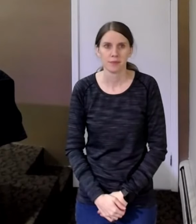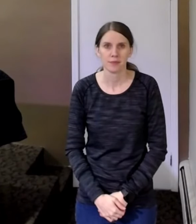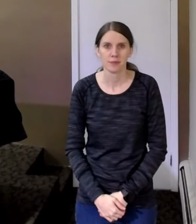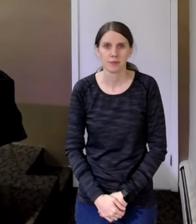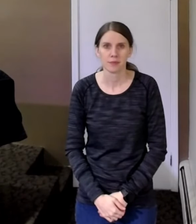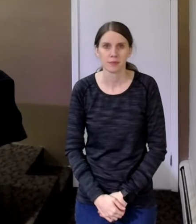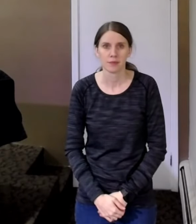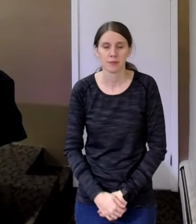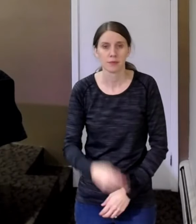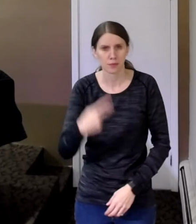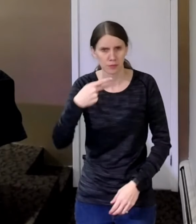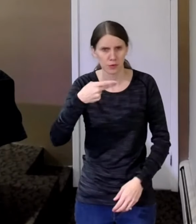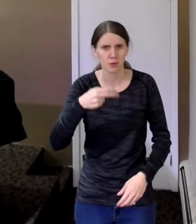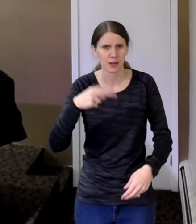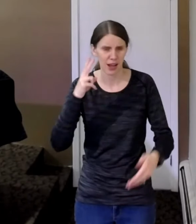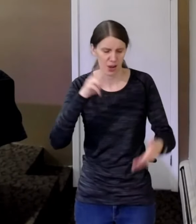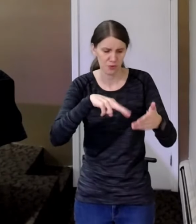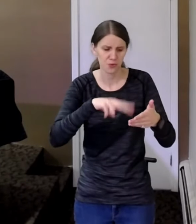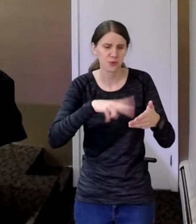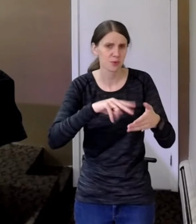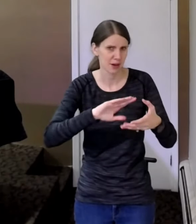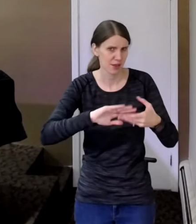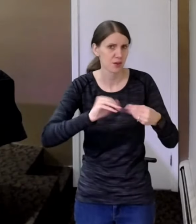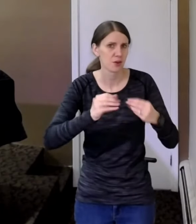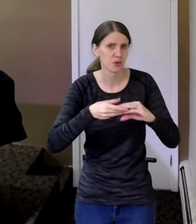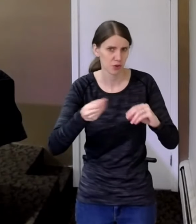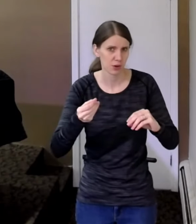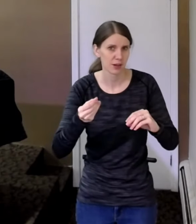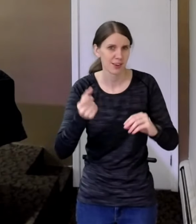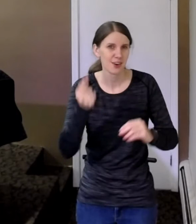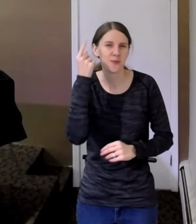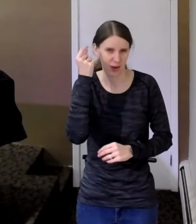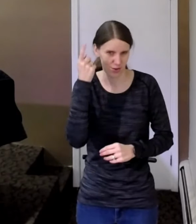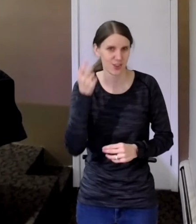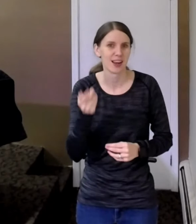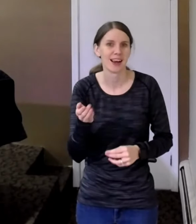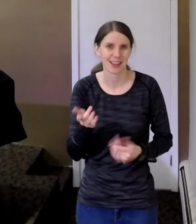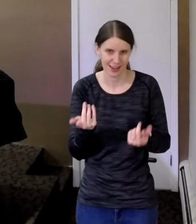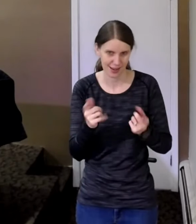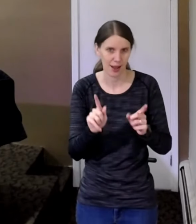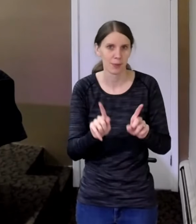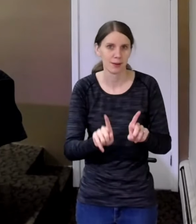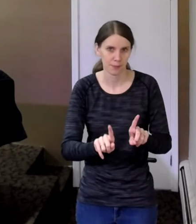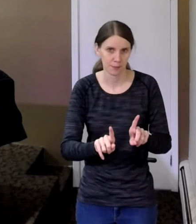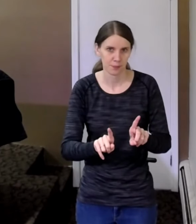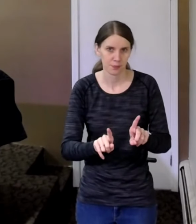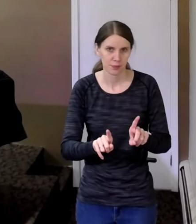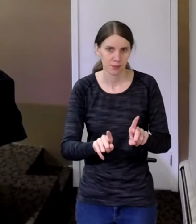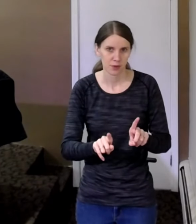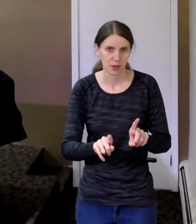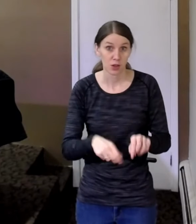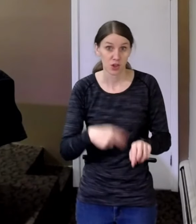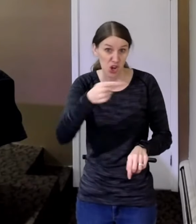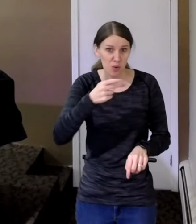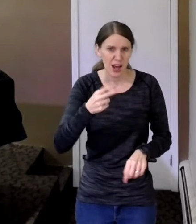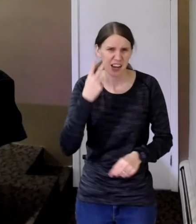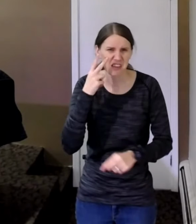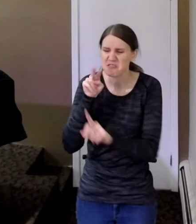We look at these and we understand that they happened. And we can look down on those people, we